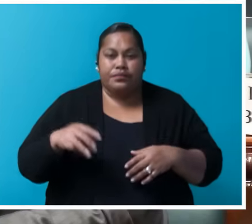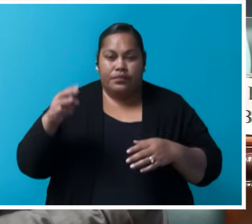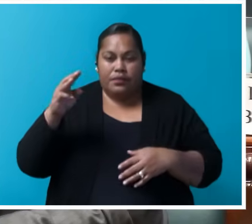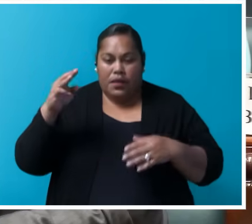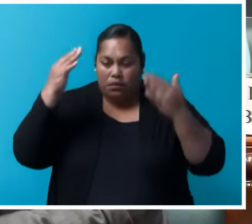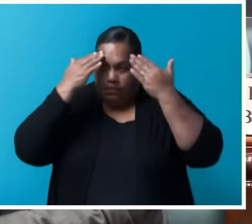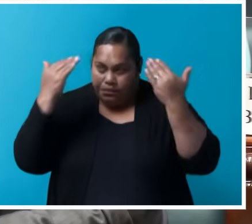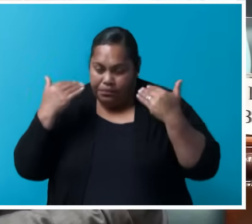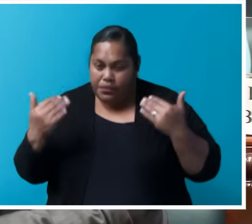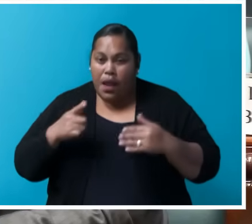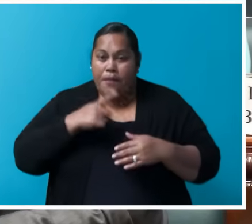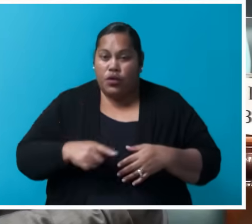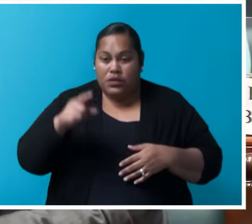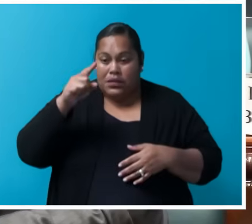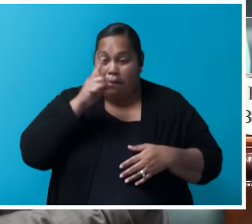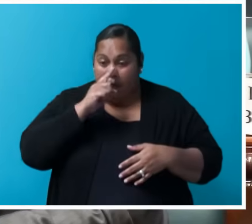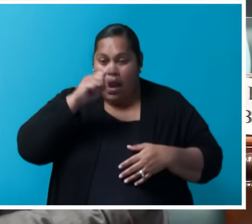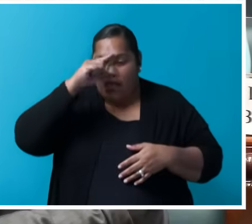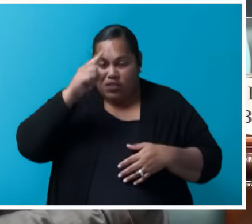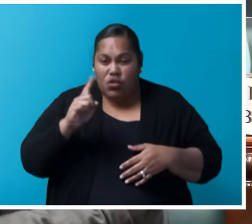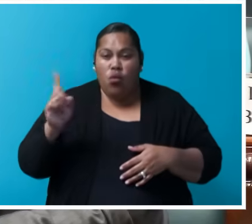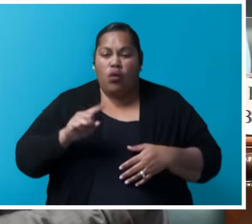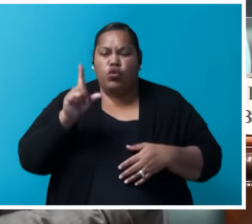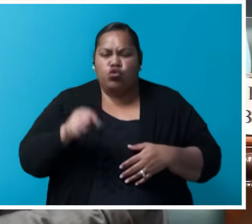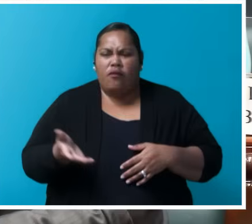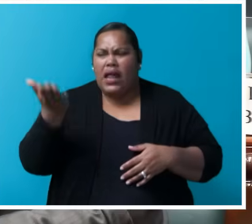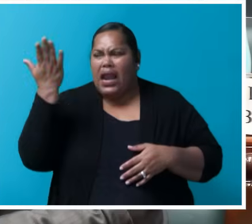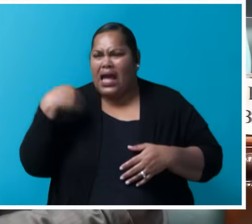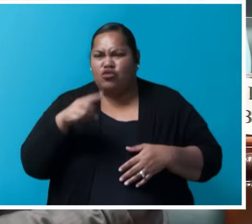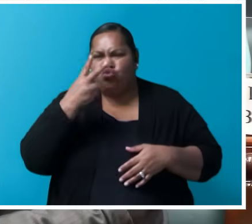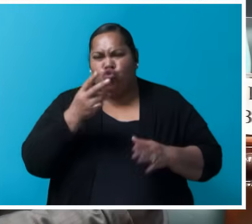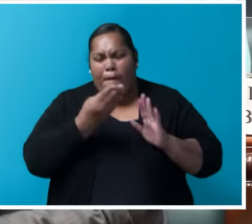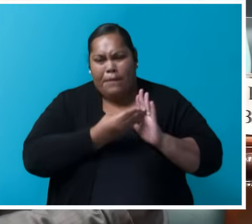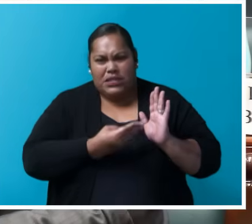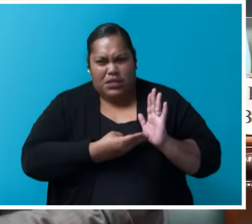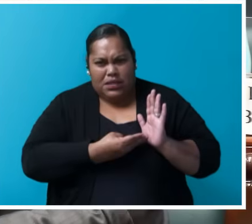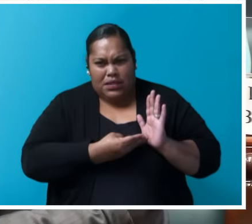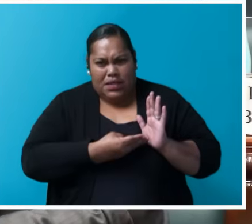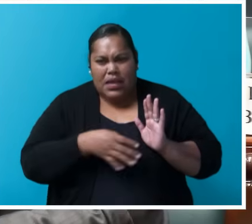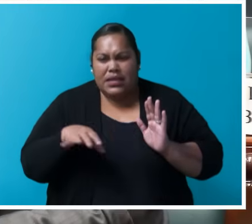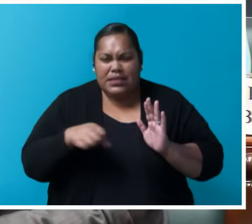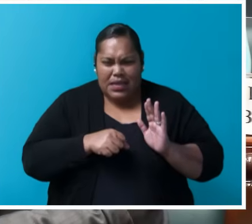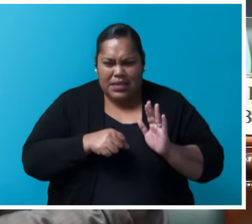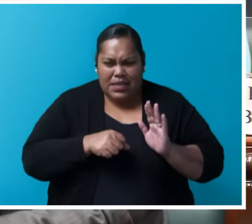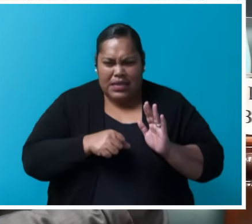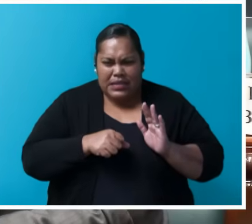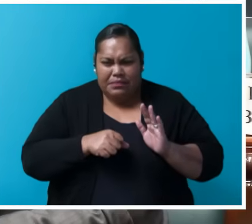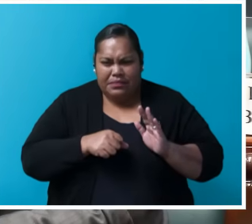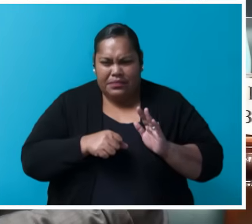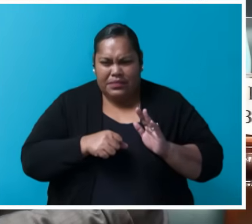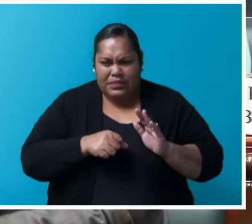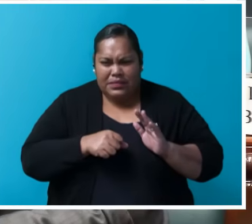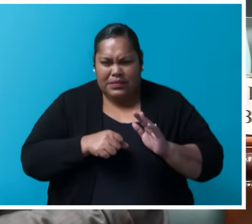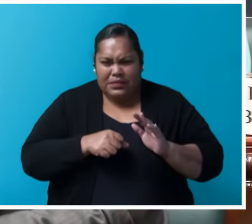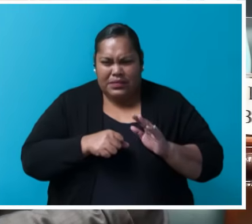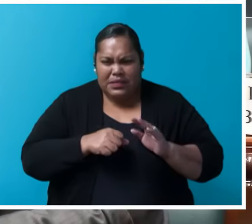because people have understood what we did in the last two budgets, it took them a while because there